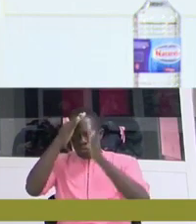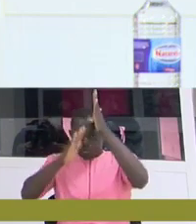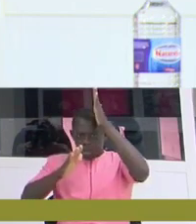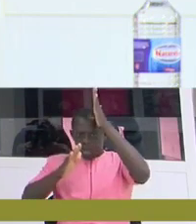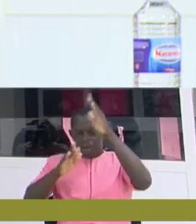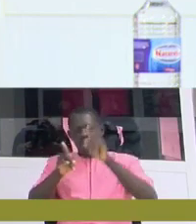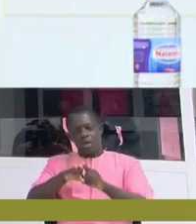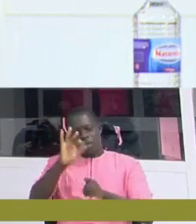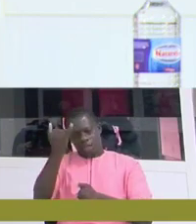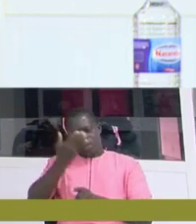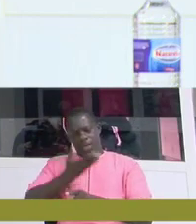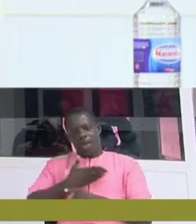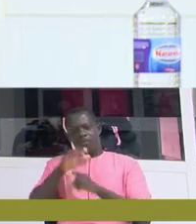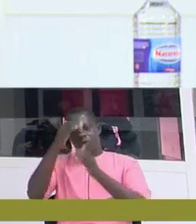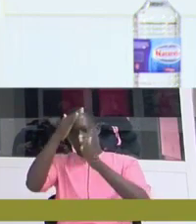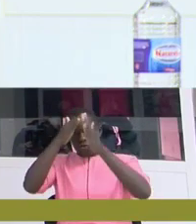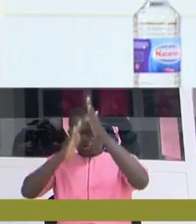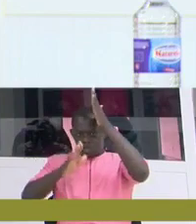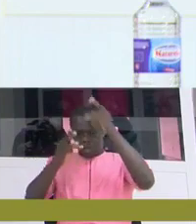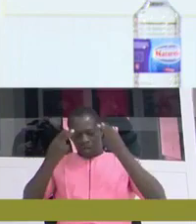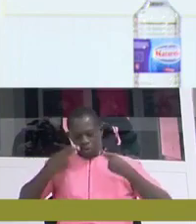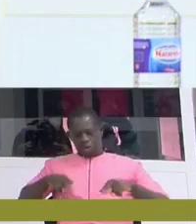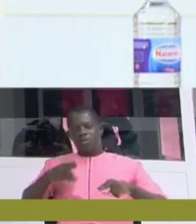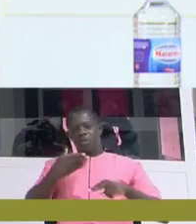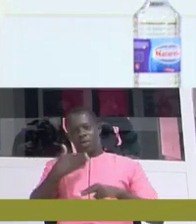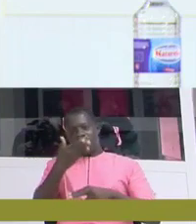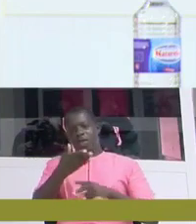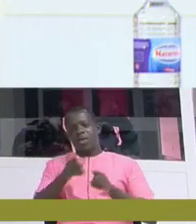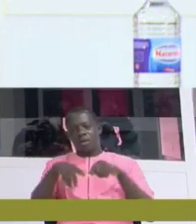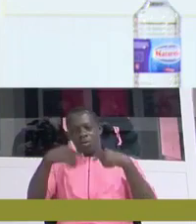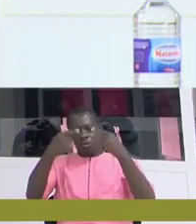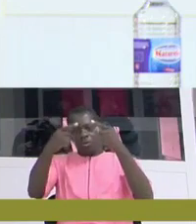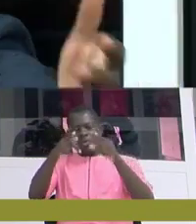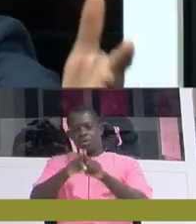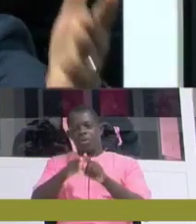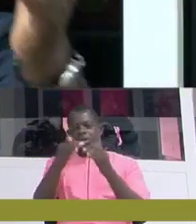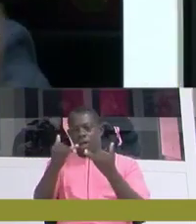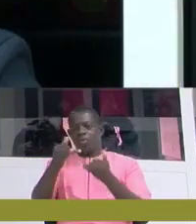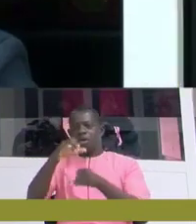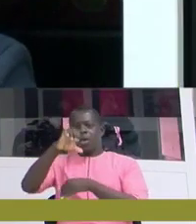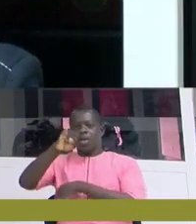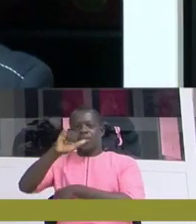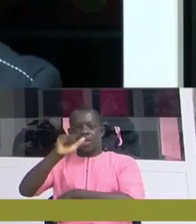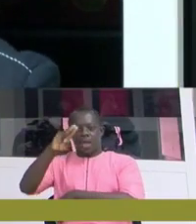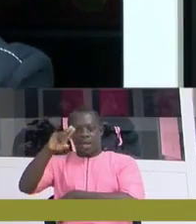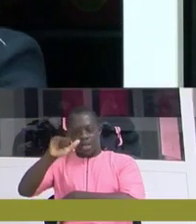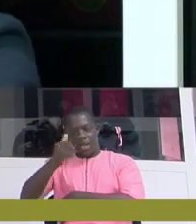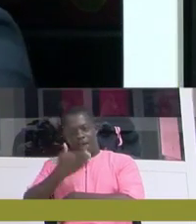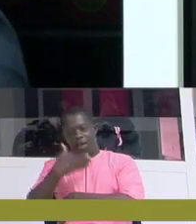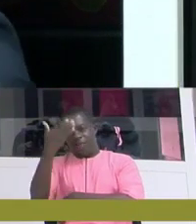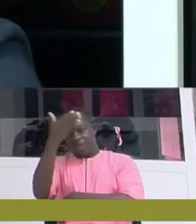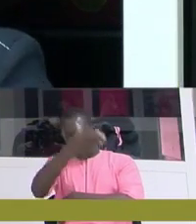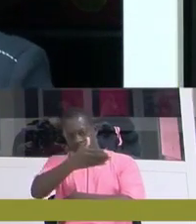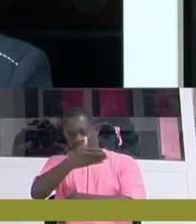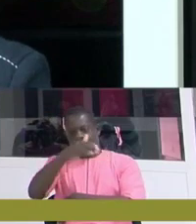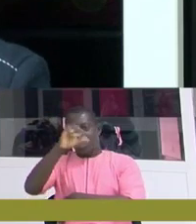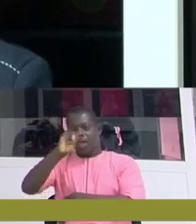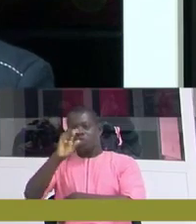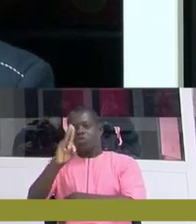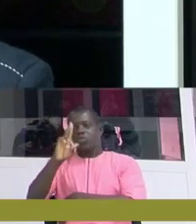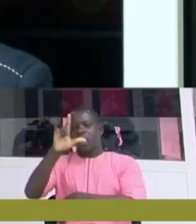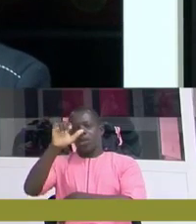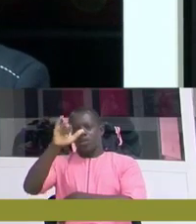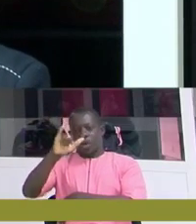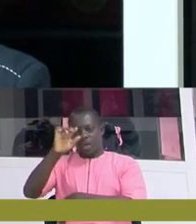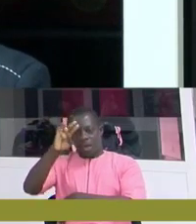Okay. Proceed, please. So Sana was there, Suleiman was standing, Baji was sitting. Yes. You were standing by the